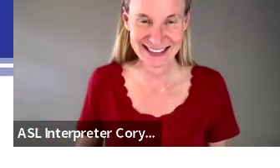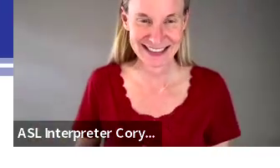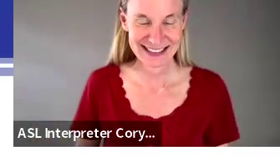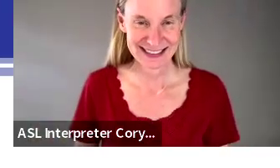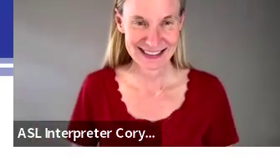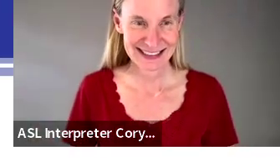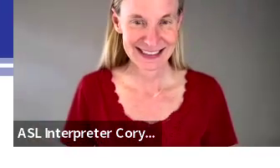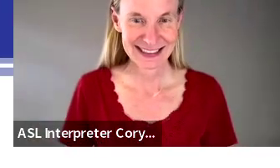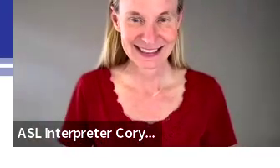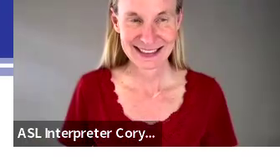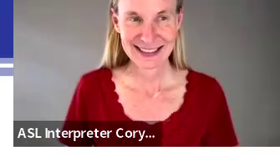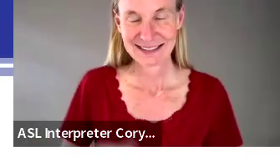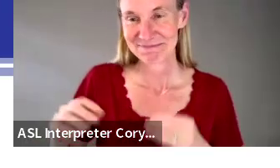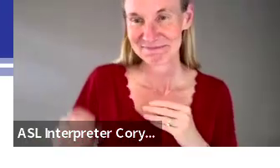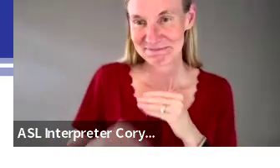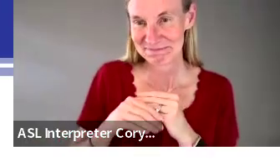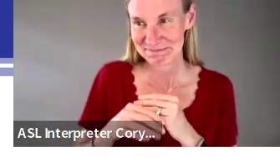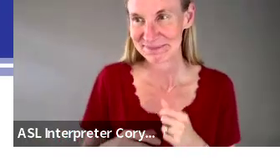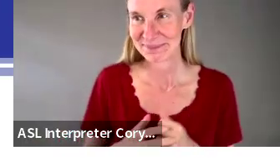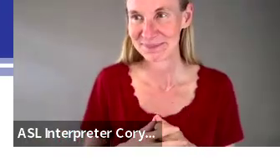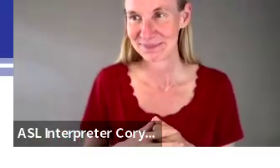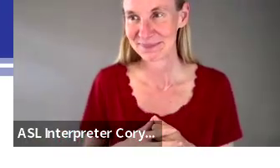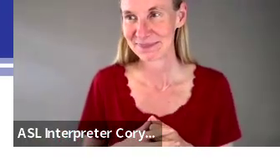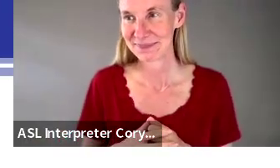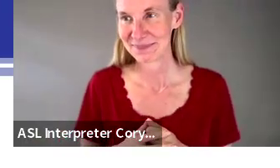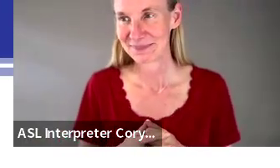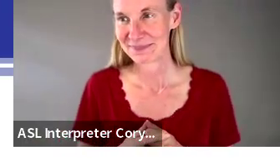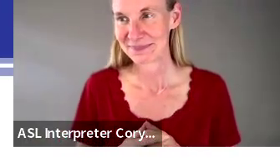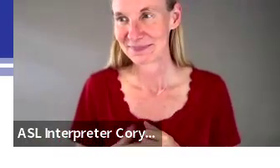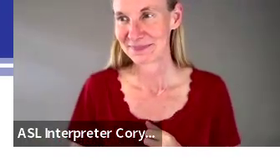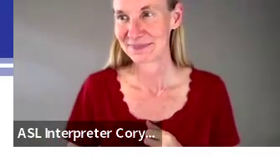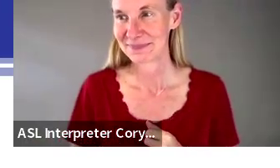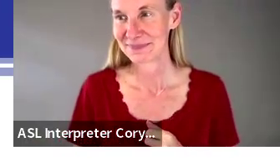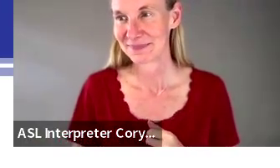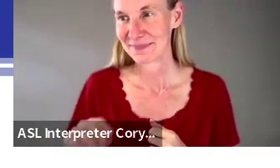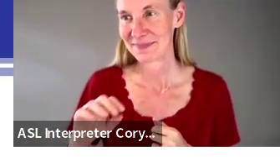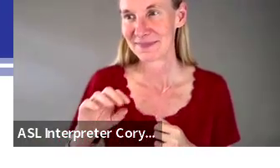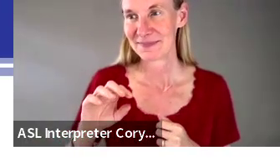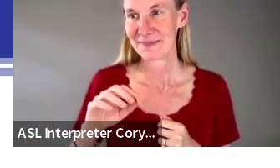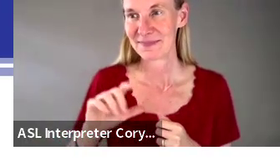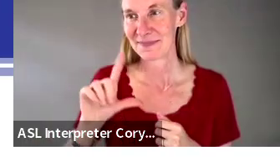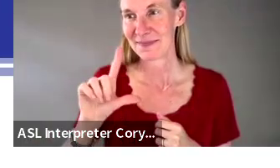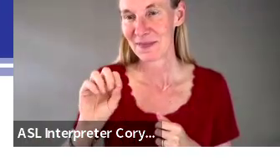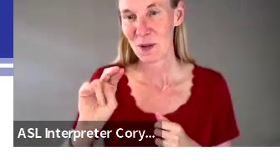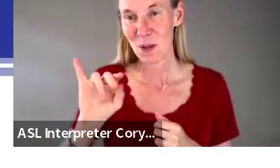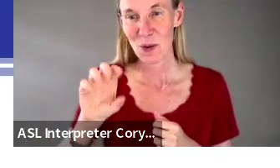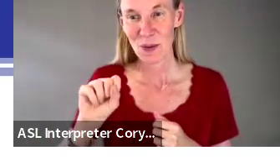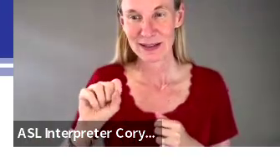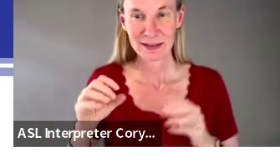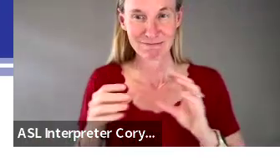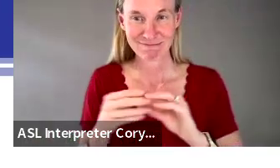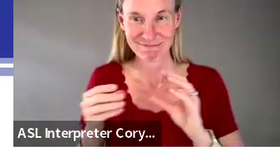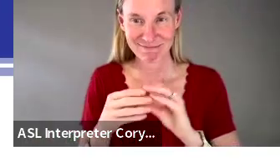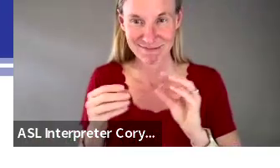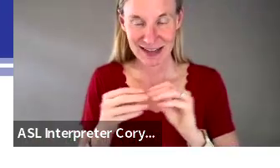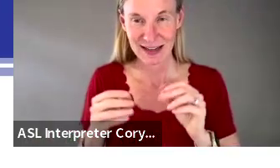I'll also add here, like, even though we're talking about Windows, as Colleen said, but I just want to further punctuate